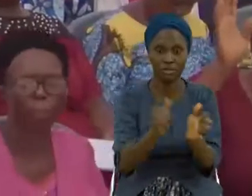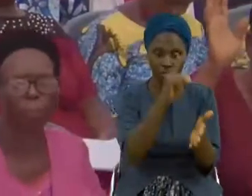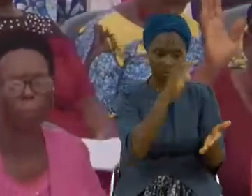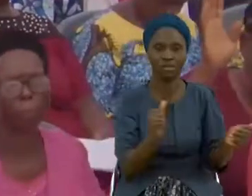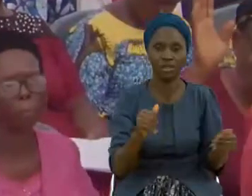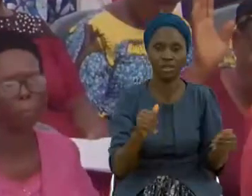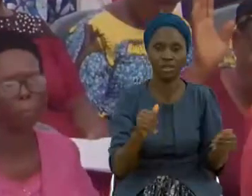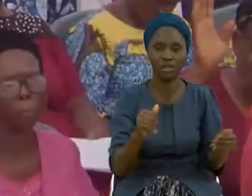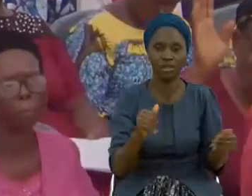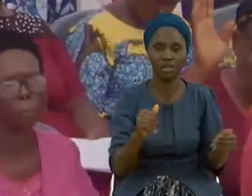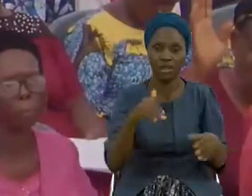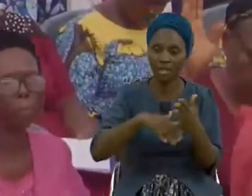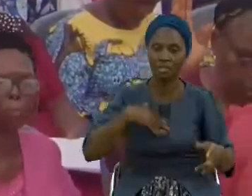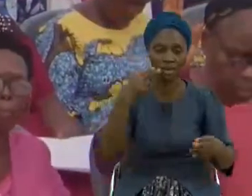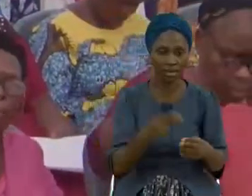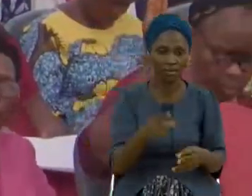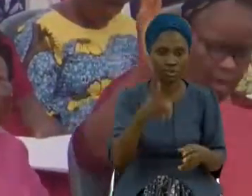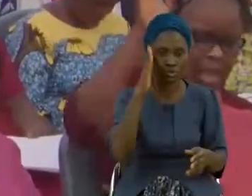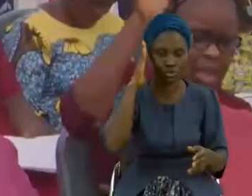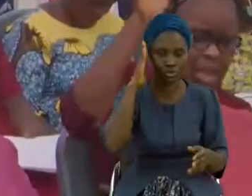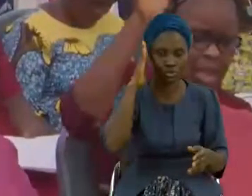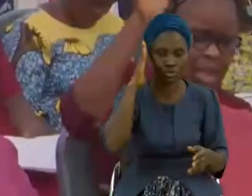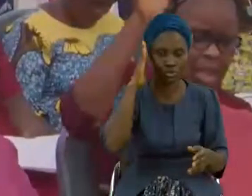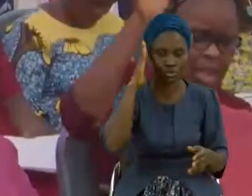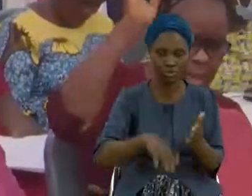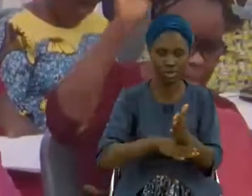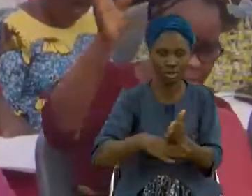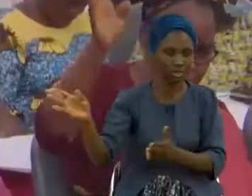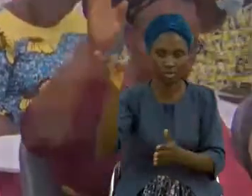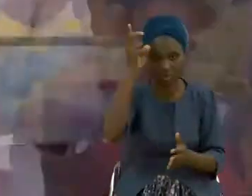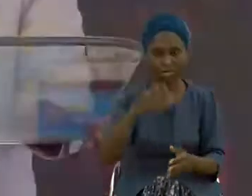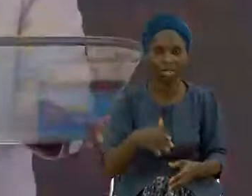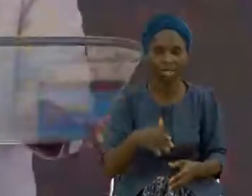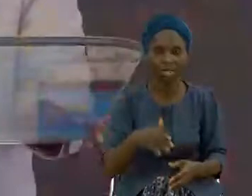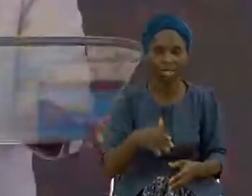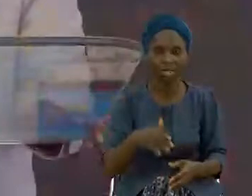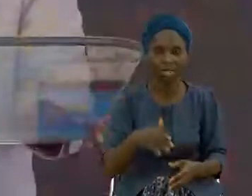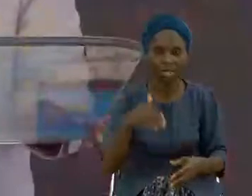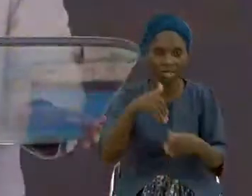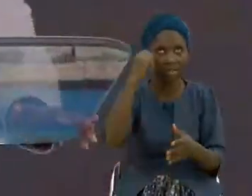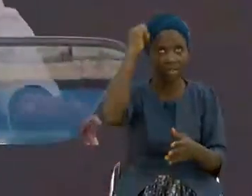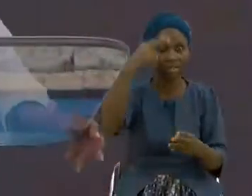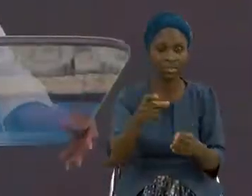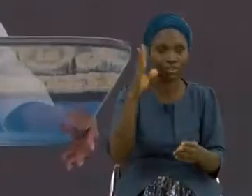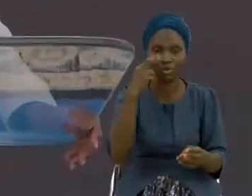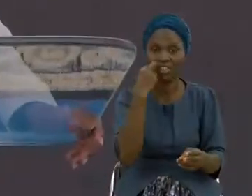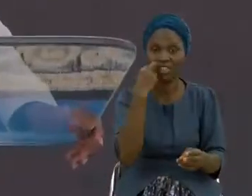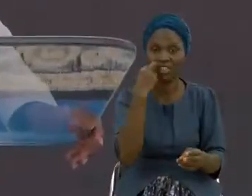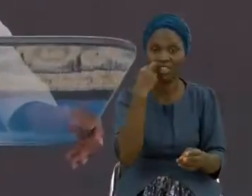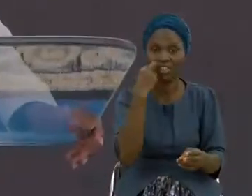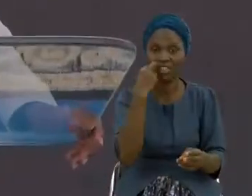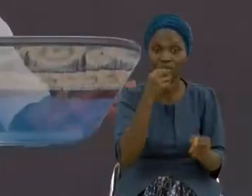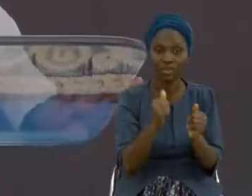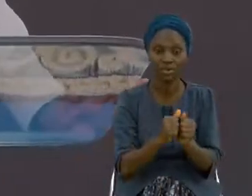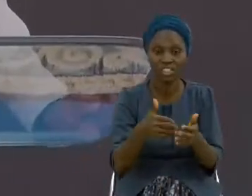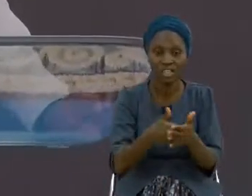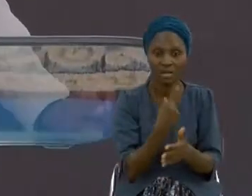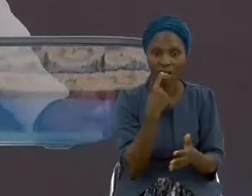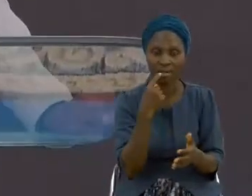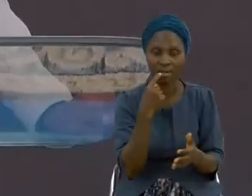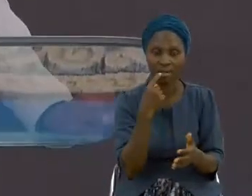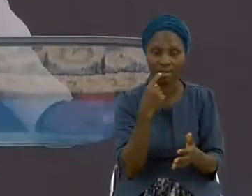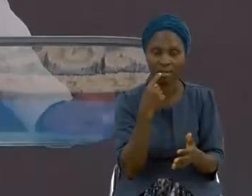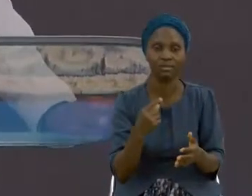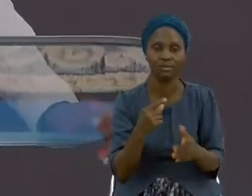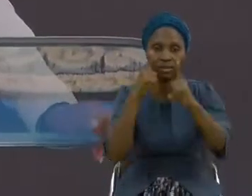name you speak with new tongues verse 18 in his name if